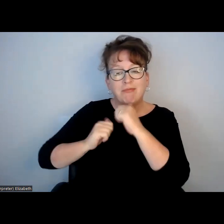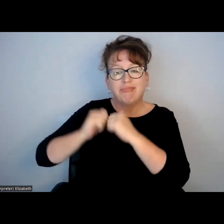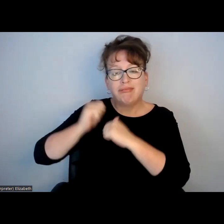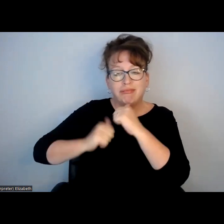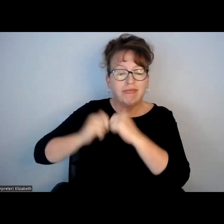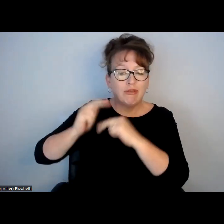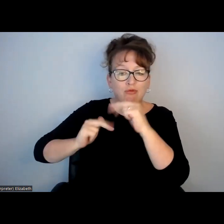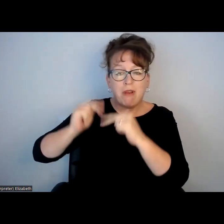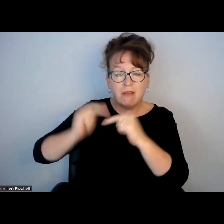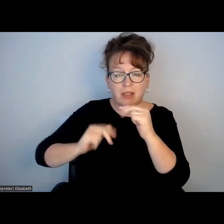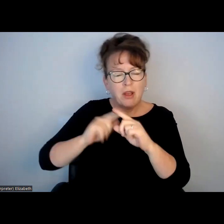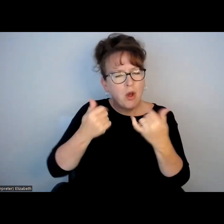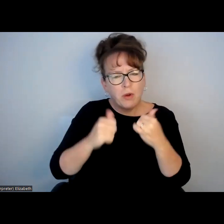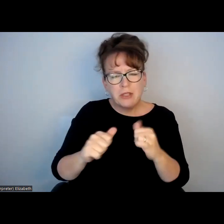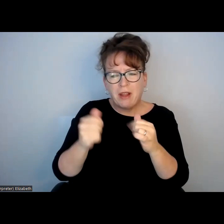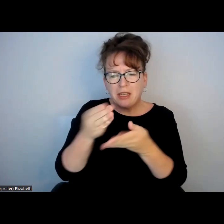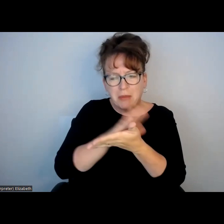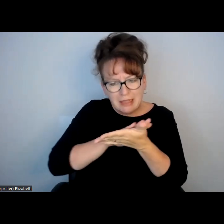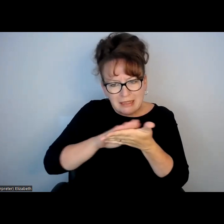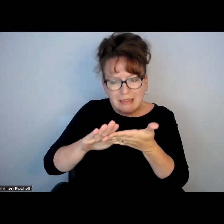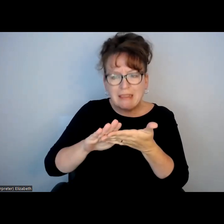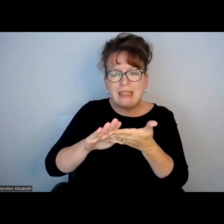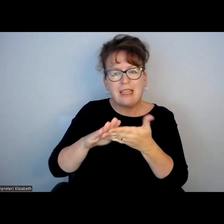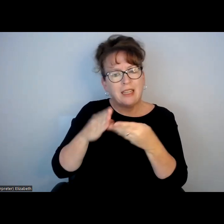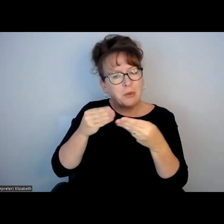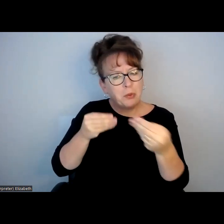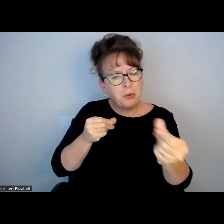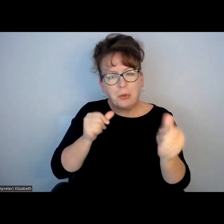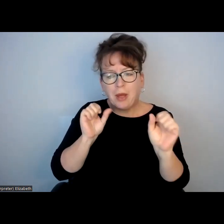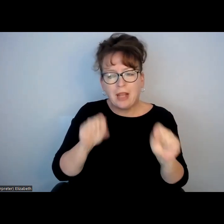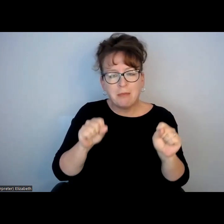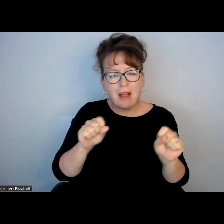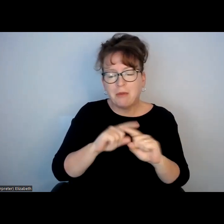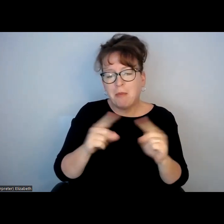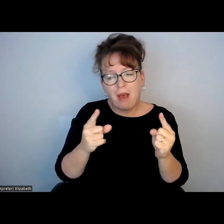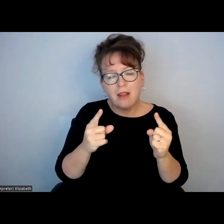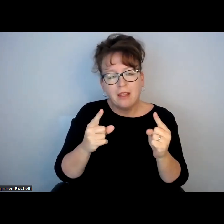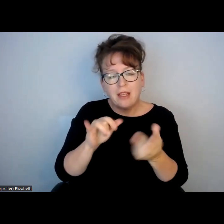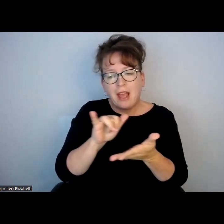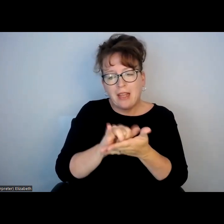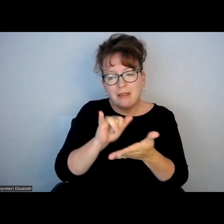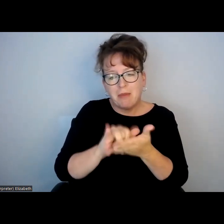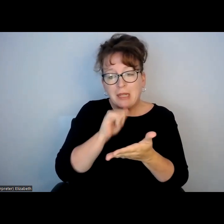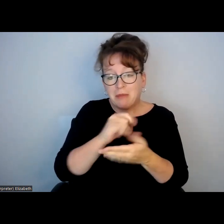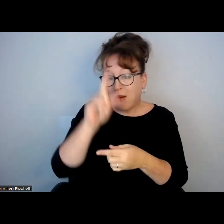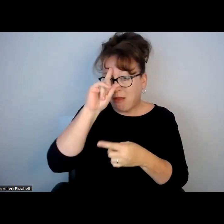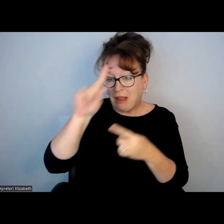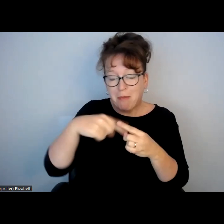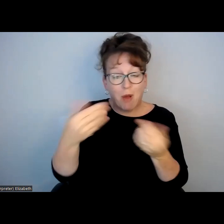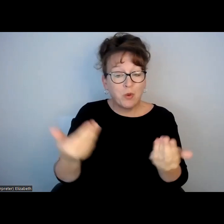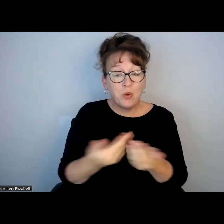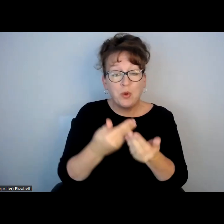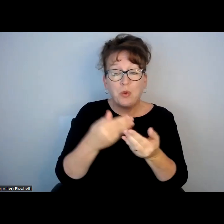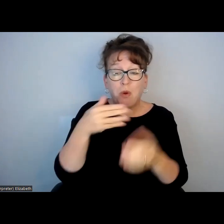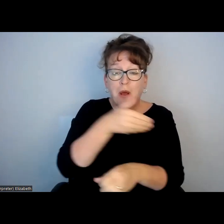We're trying to be as efficient as possible in how we do that, but there's no way of escaping the fact that it's going to require new power lines,